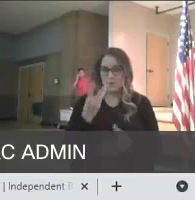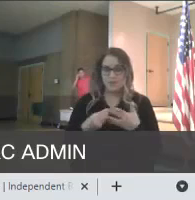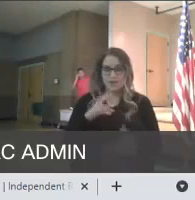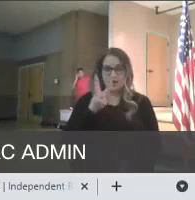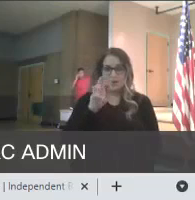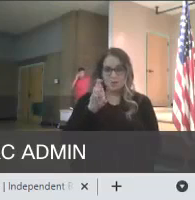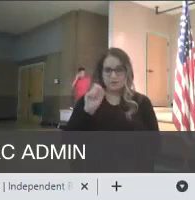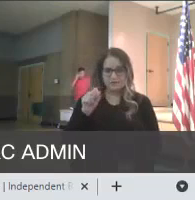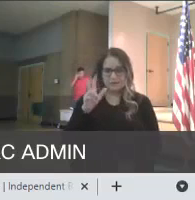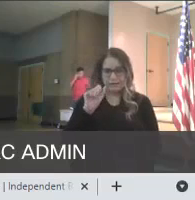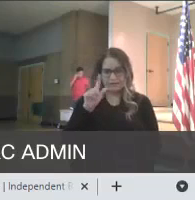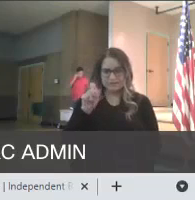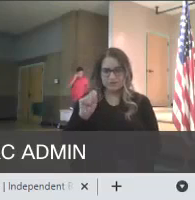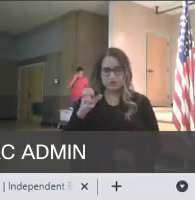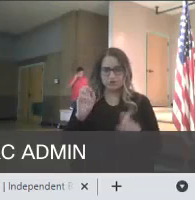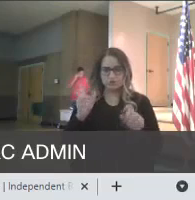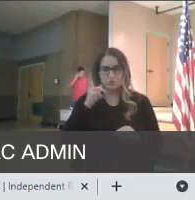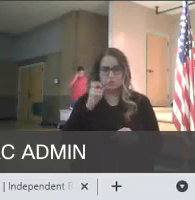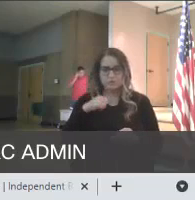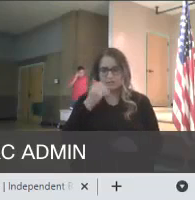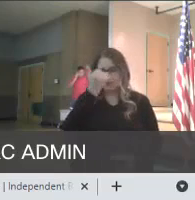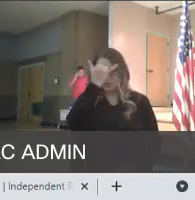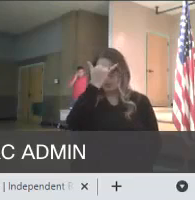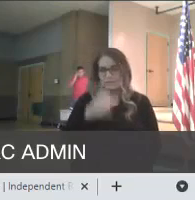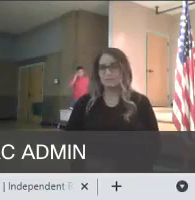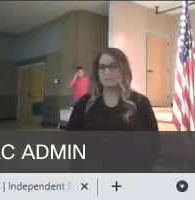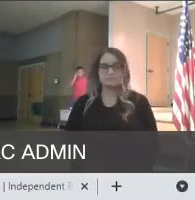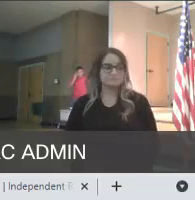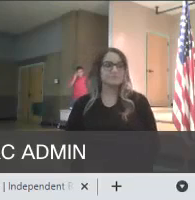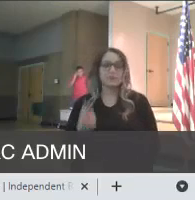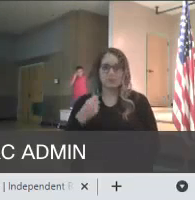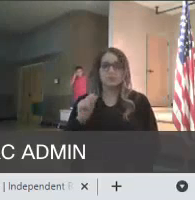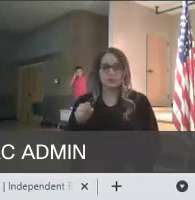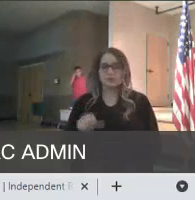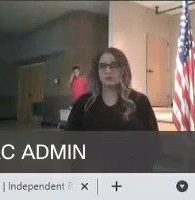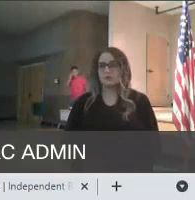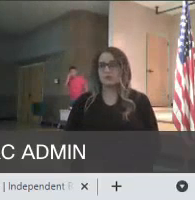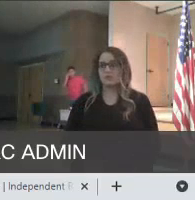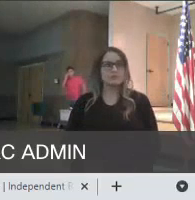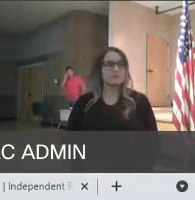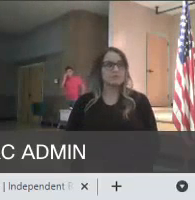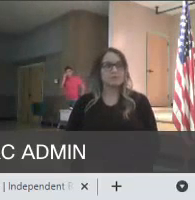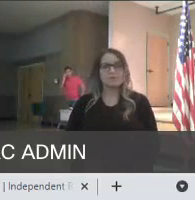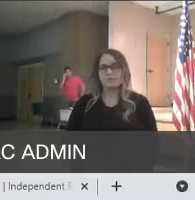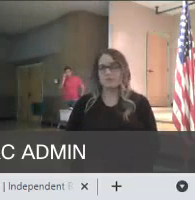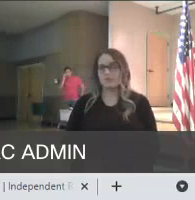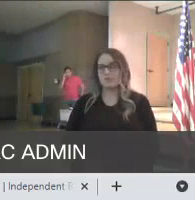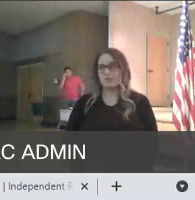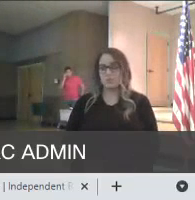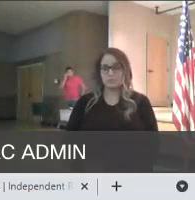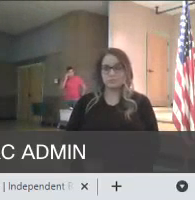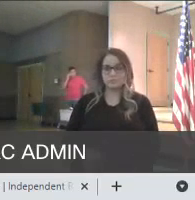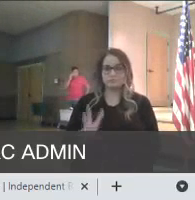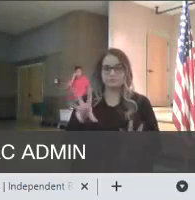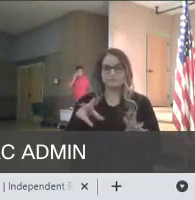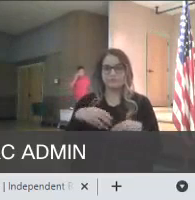We just lost Window Rock. Alex, can you hear us in Yuma? Yes, we can hear you guys. Okay, Alex, we're going to